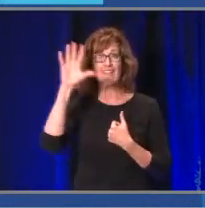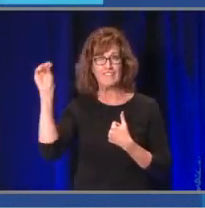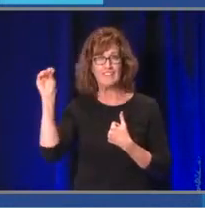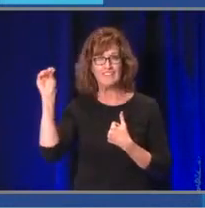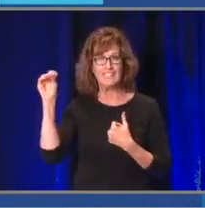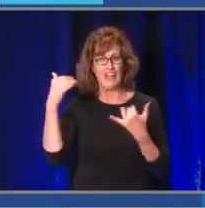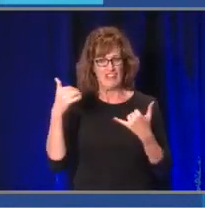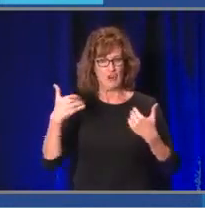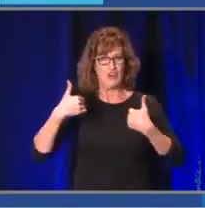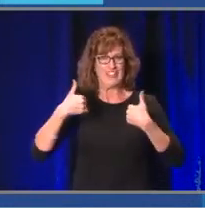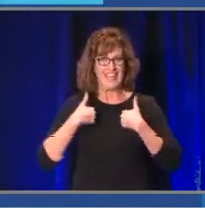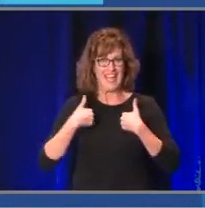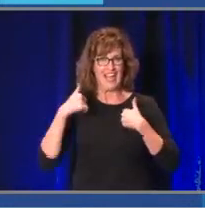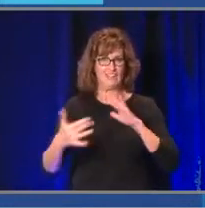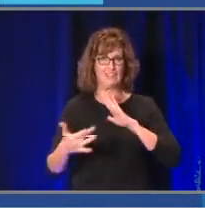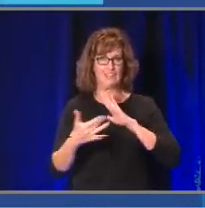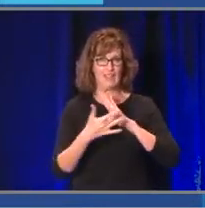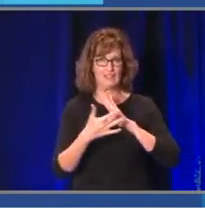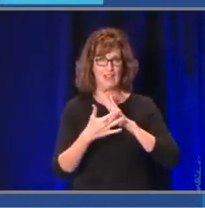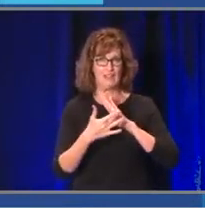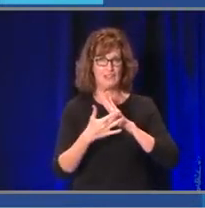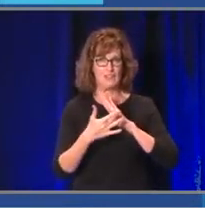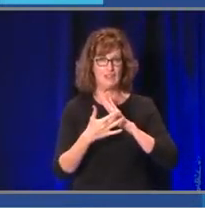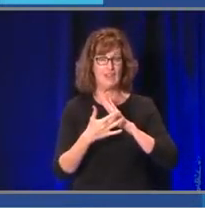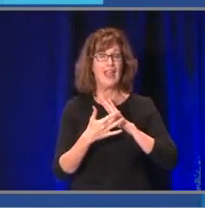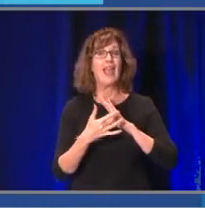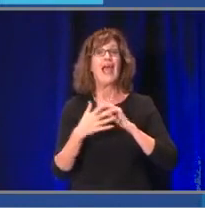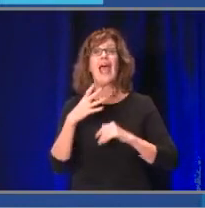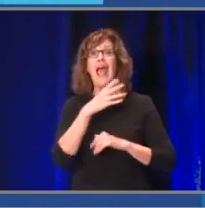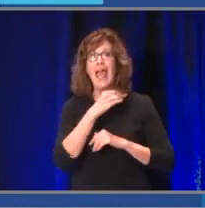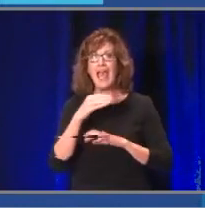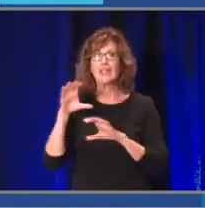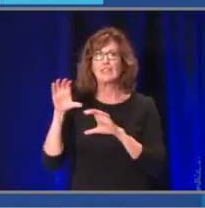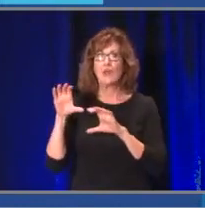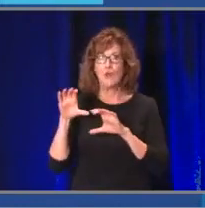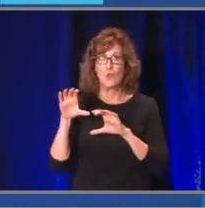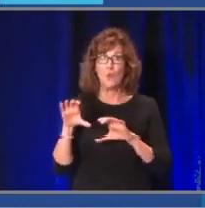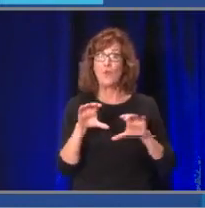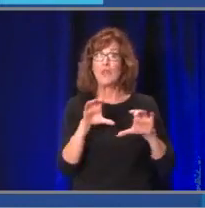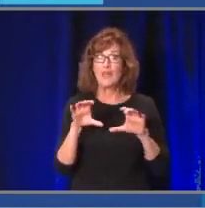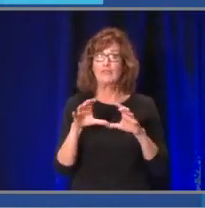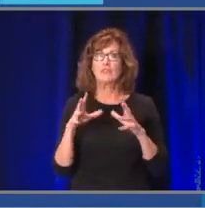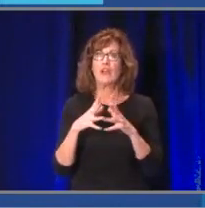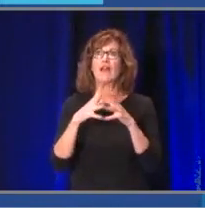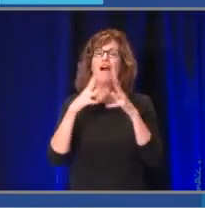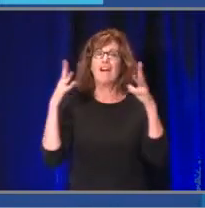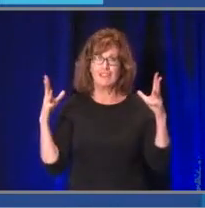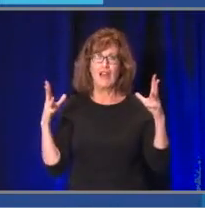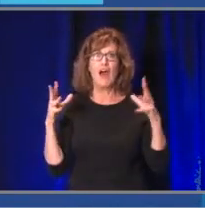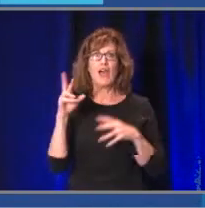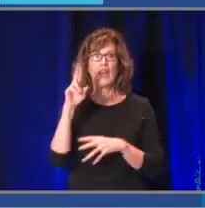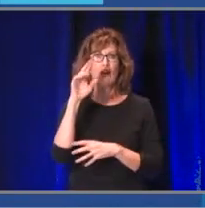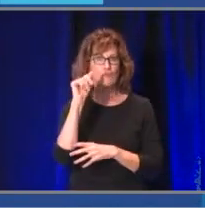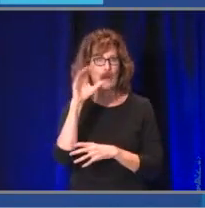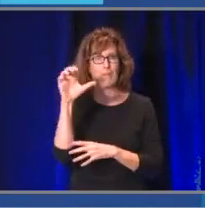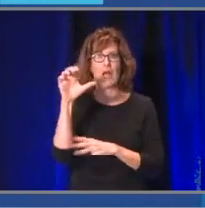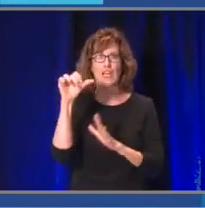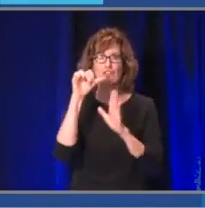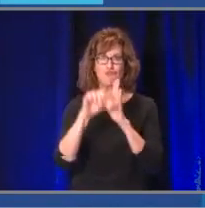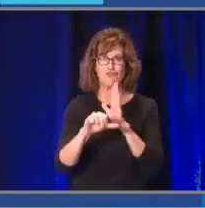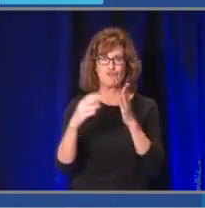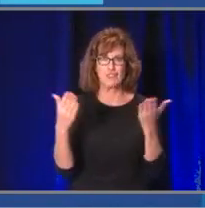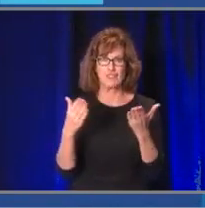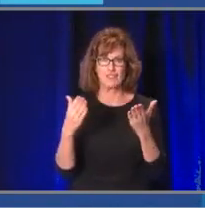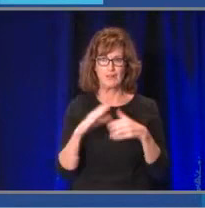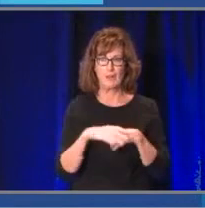it. And we have one of the largest series on robotic prostatectomy. I put a comparison here